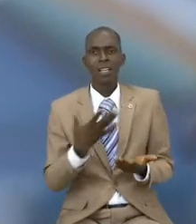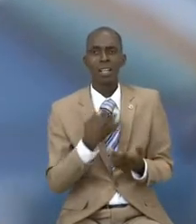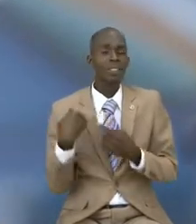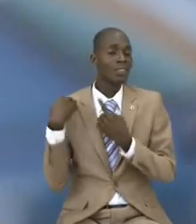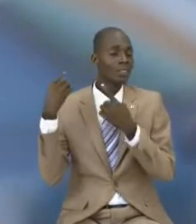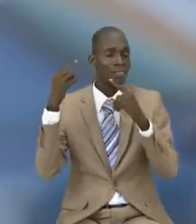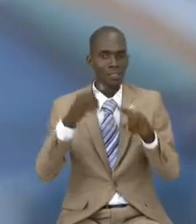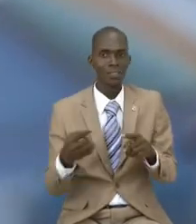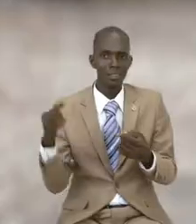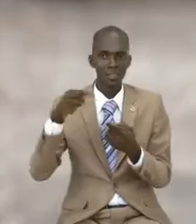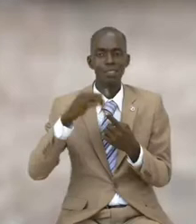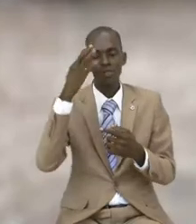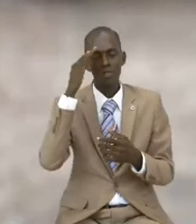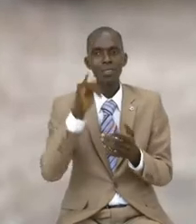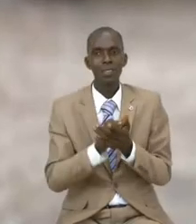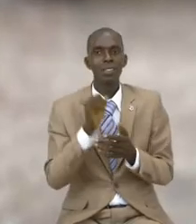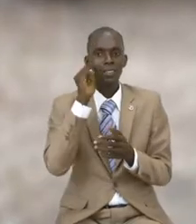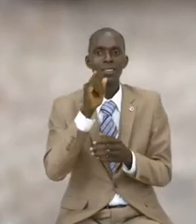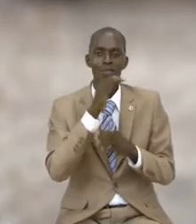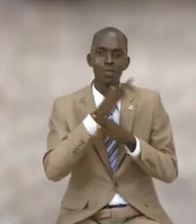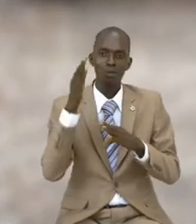I've been totally okay.